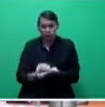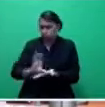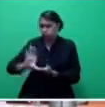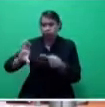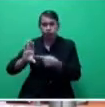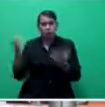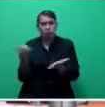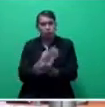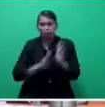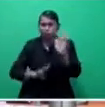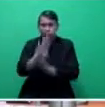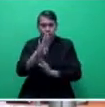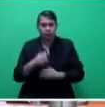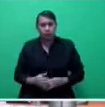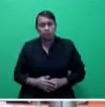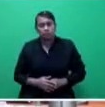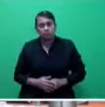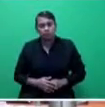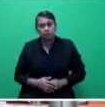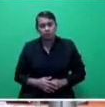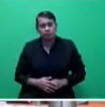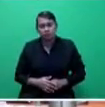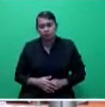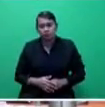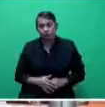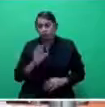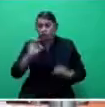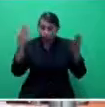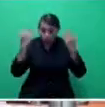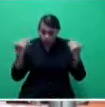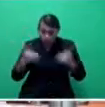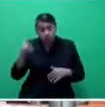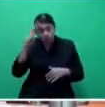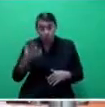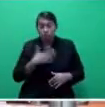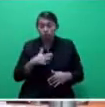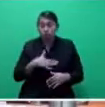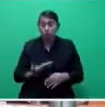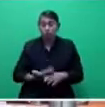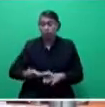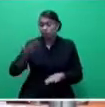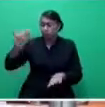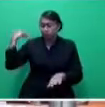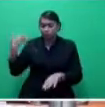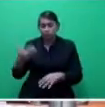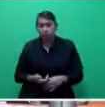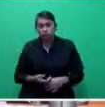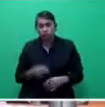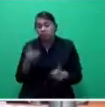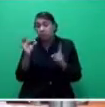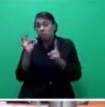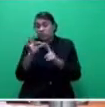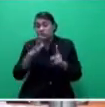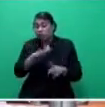foreign reserves to pay for imports. So, Mr. Speaker, sir, I want to go back again to what Honourable Prasad was talking about, poverty